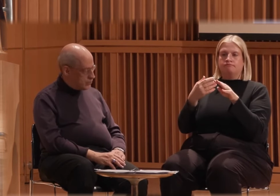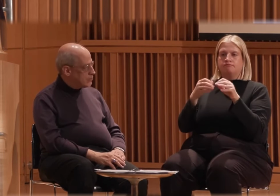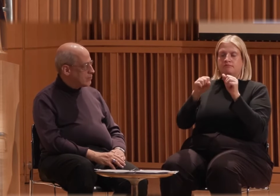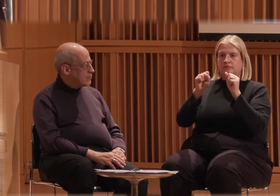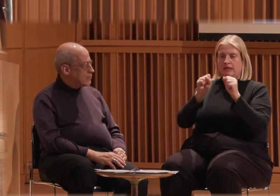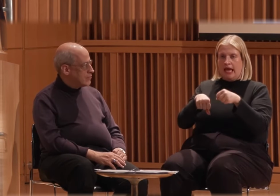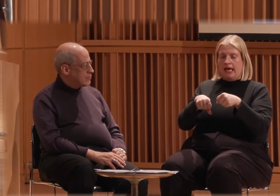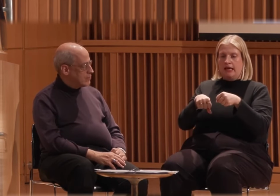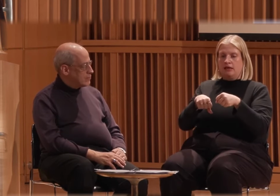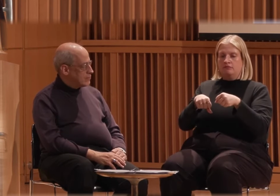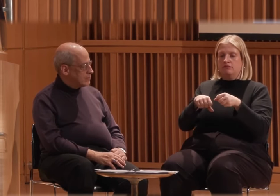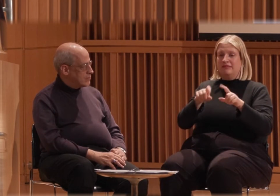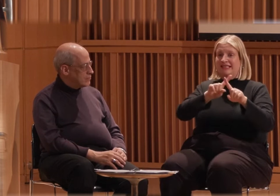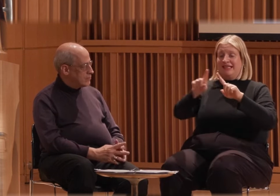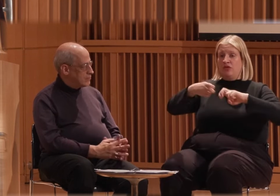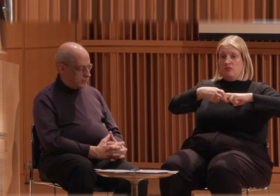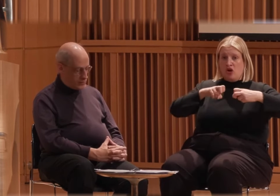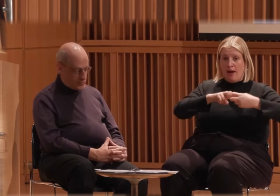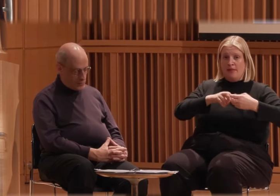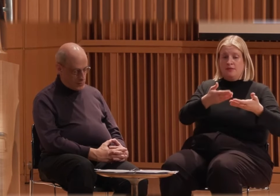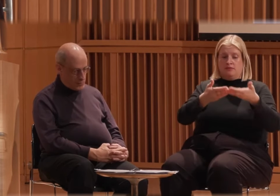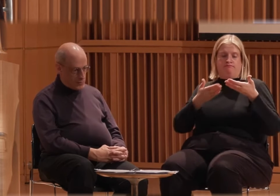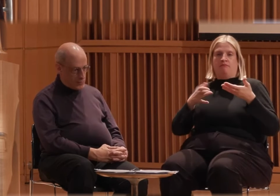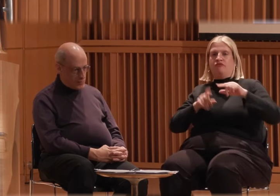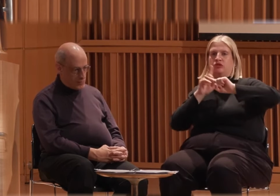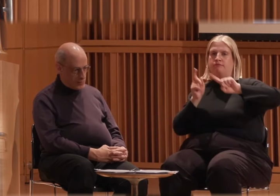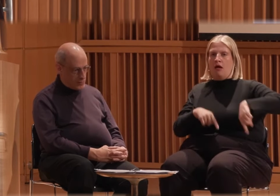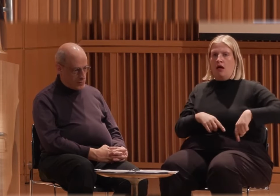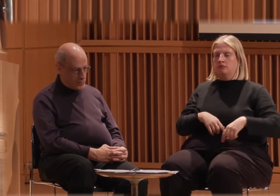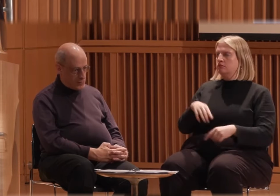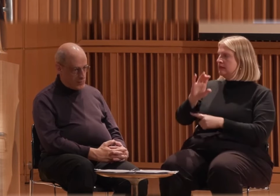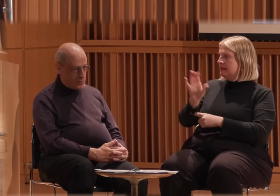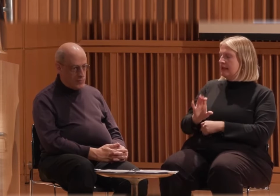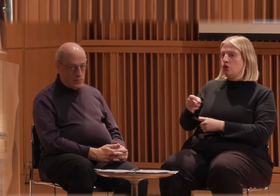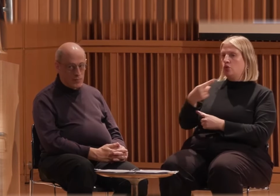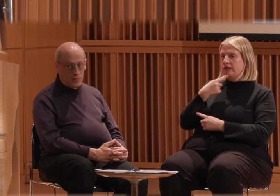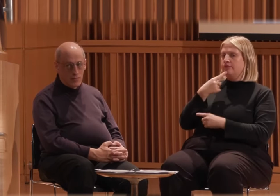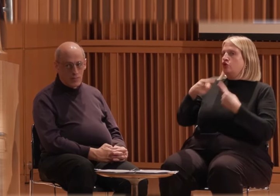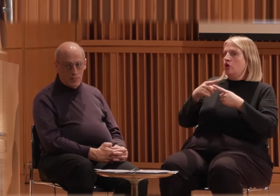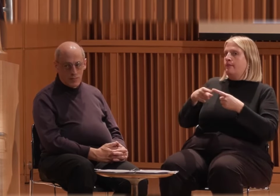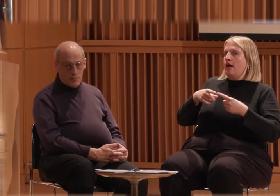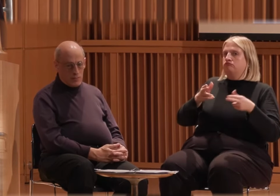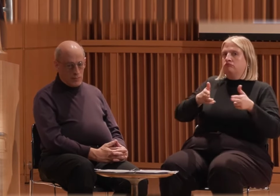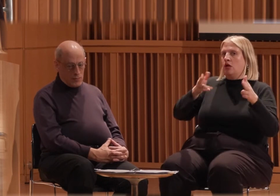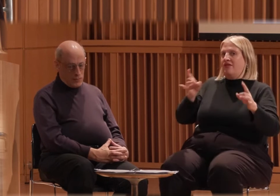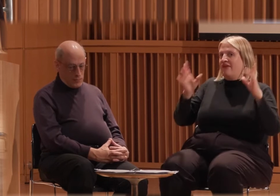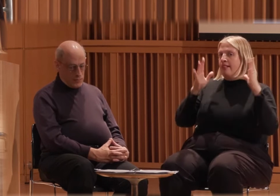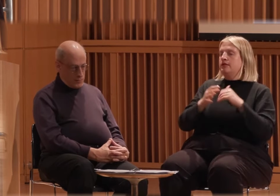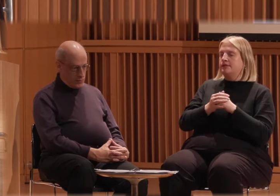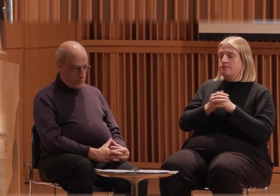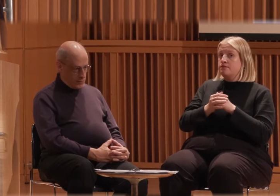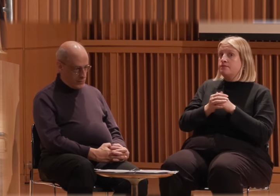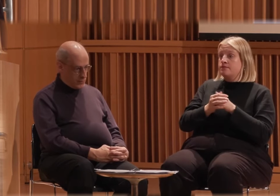respond to different problems. Celina, you mentioned the issue of gun violence, and is there a way